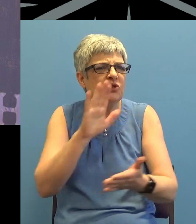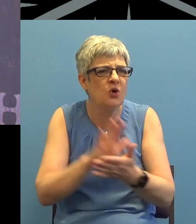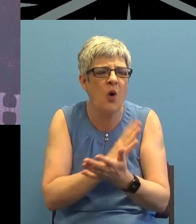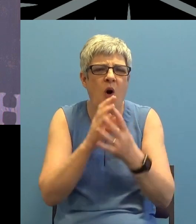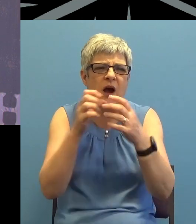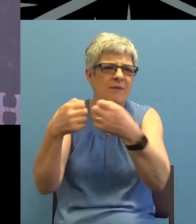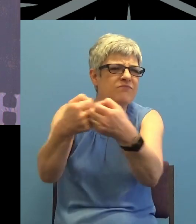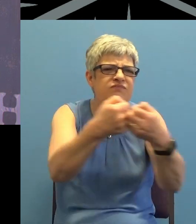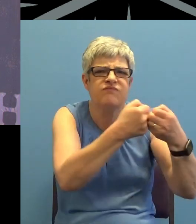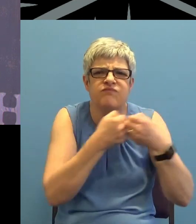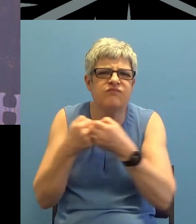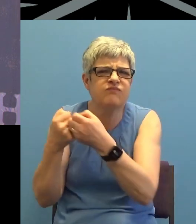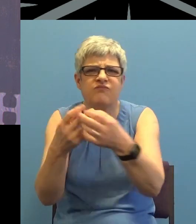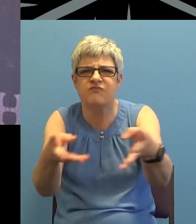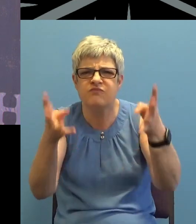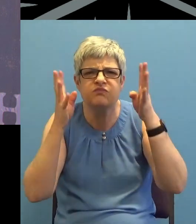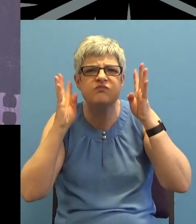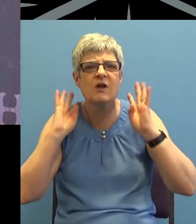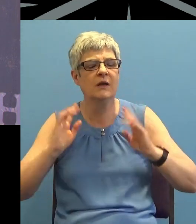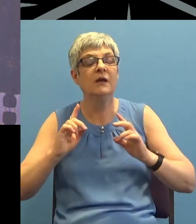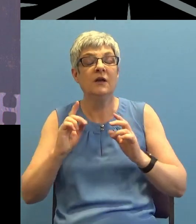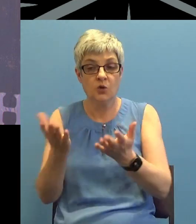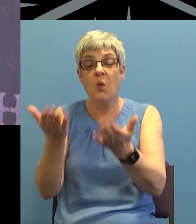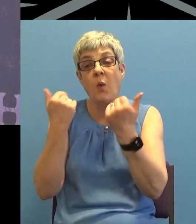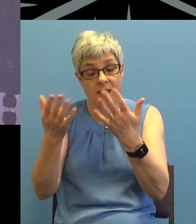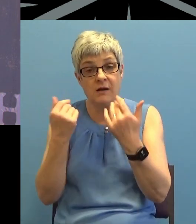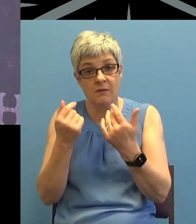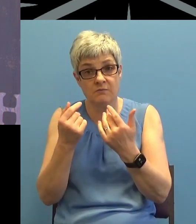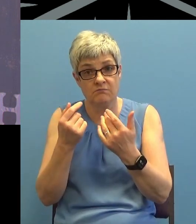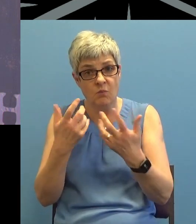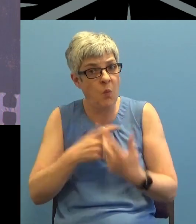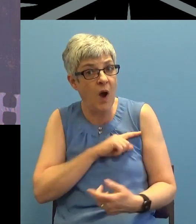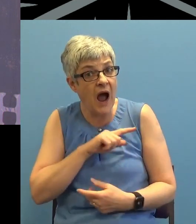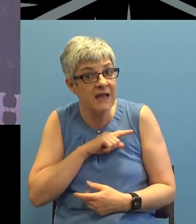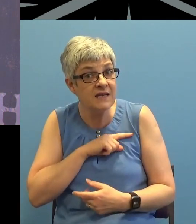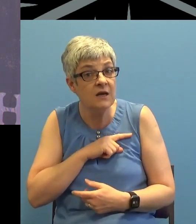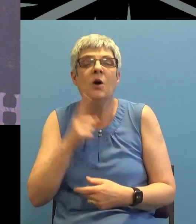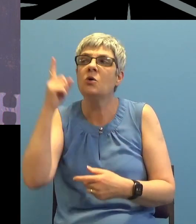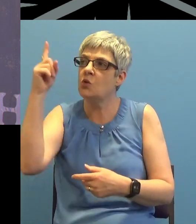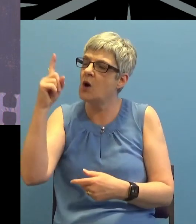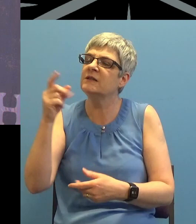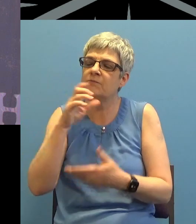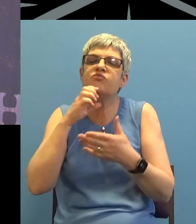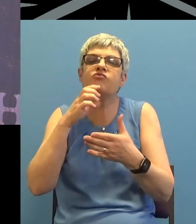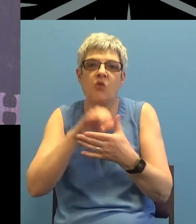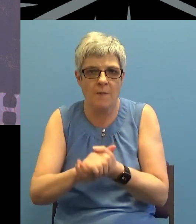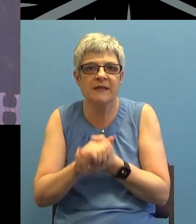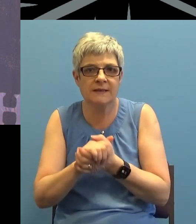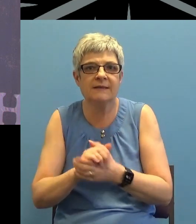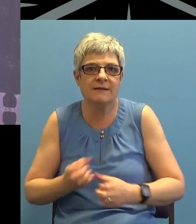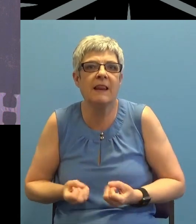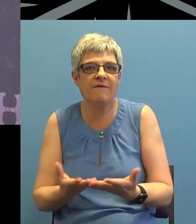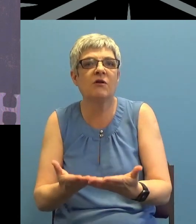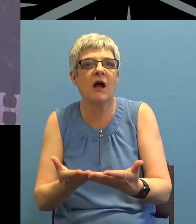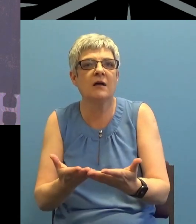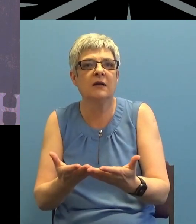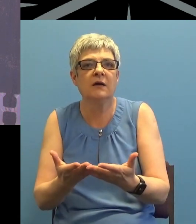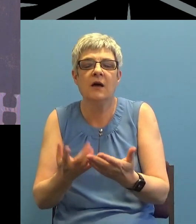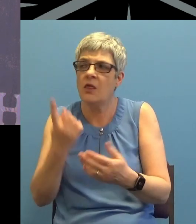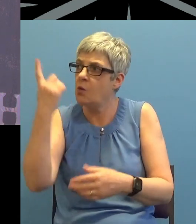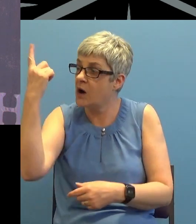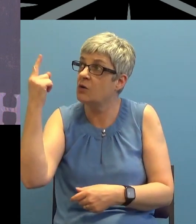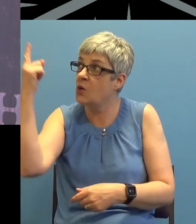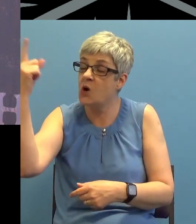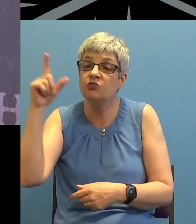joy, you were welcomed as God's promised deliverer, the one he had chosen